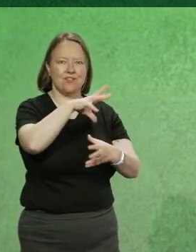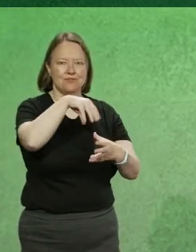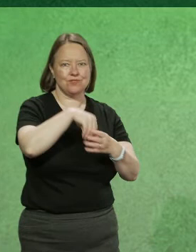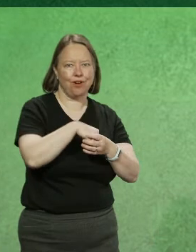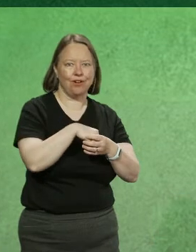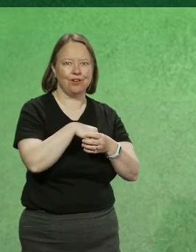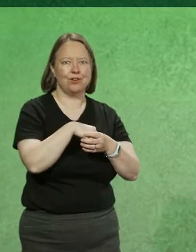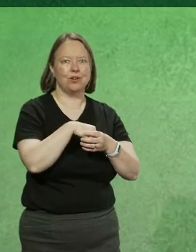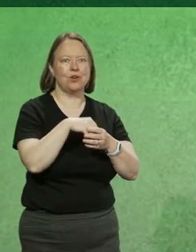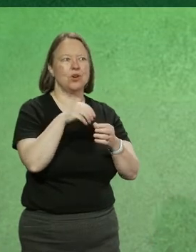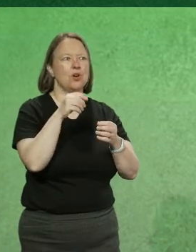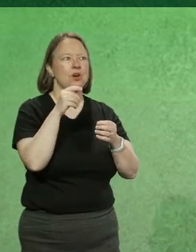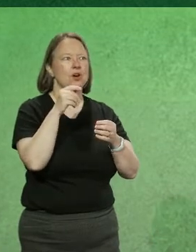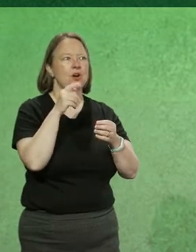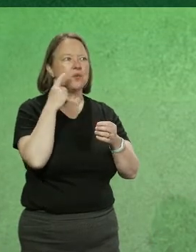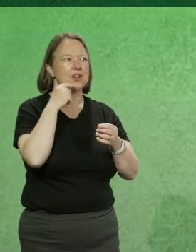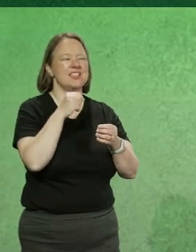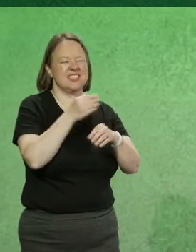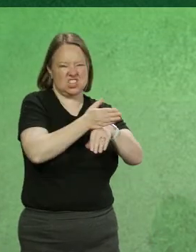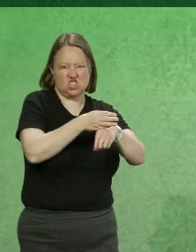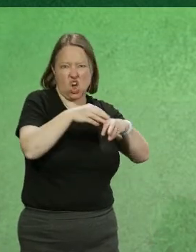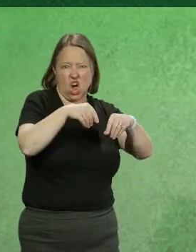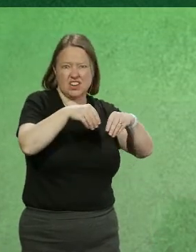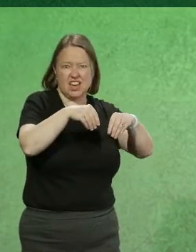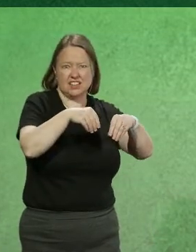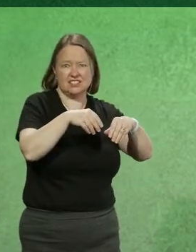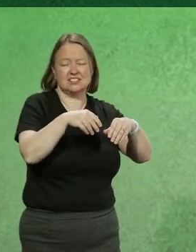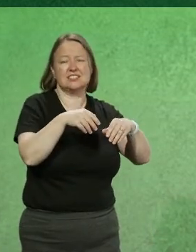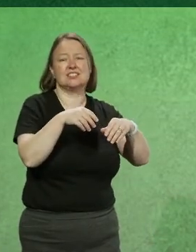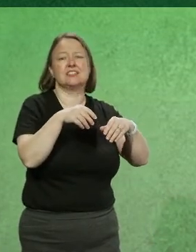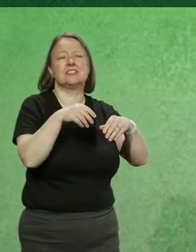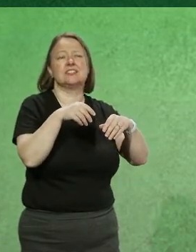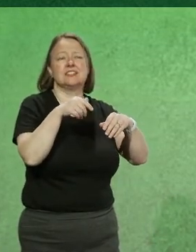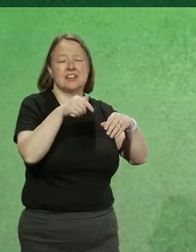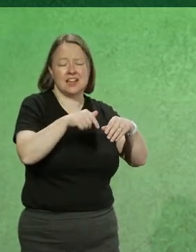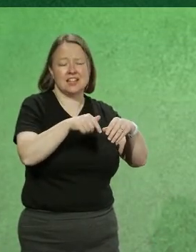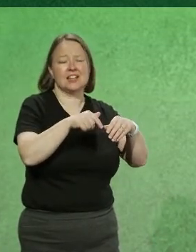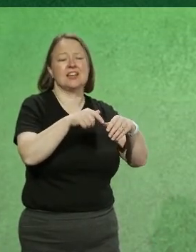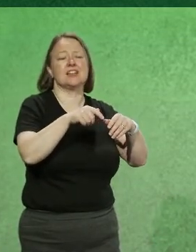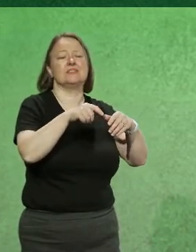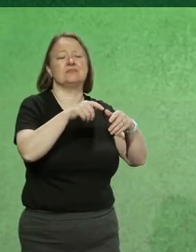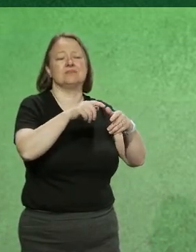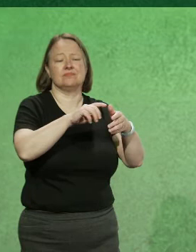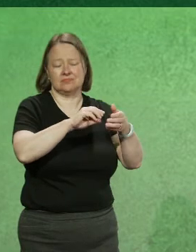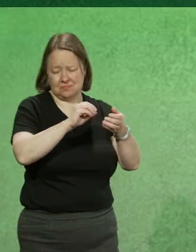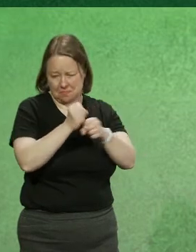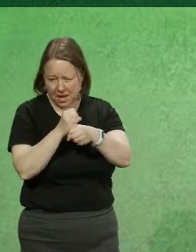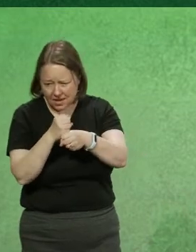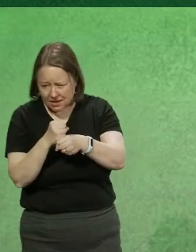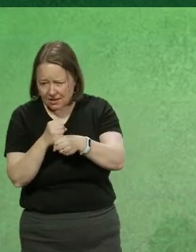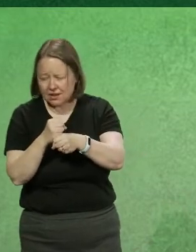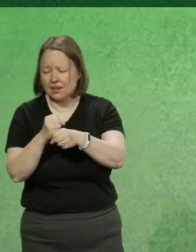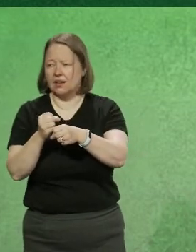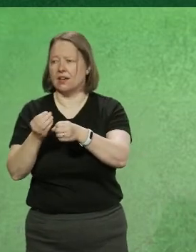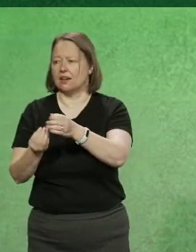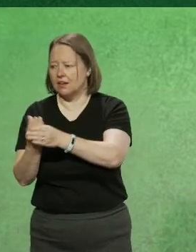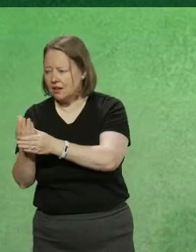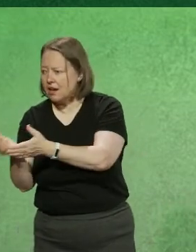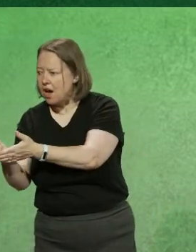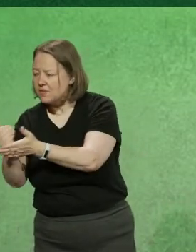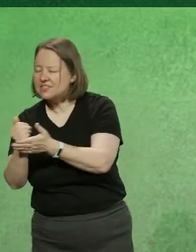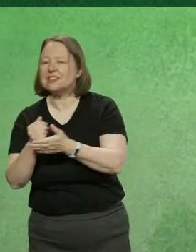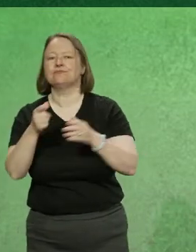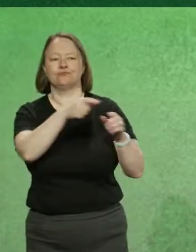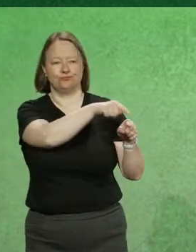getting the sawdust, to making them, to harvesting, everything is within 3 months.